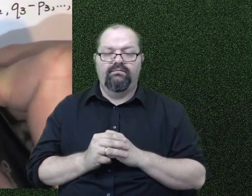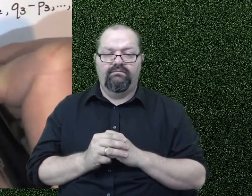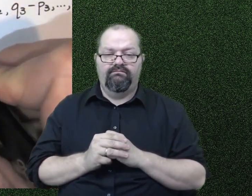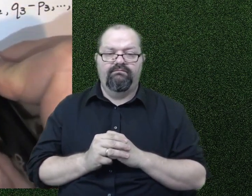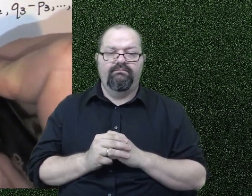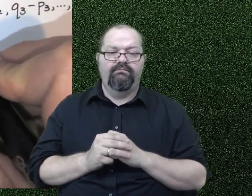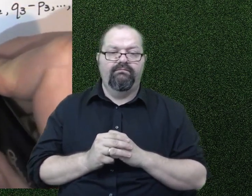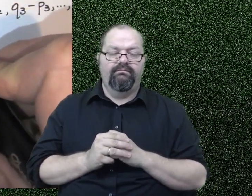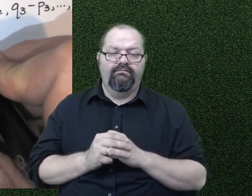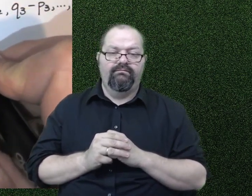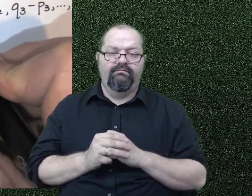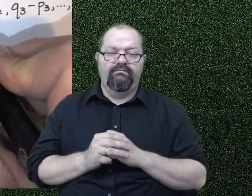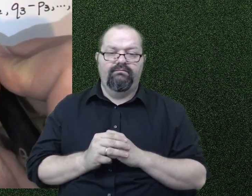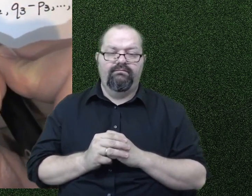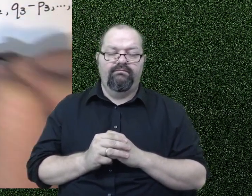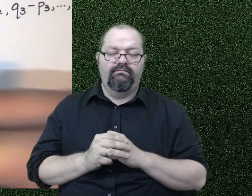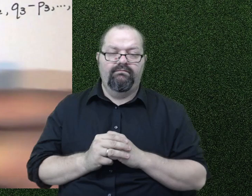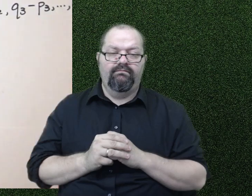and V2,